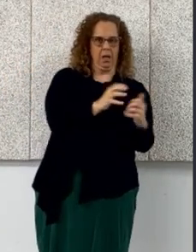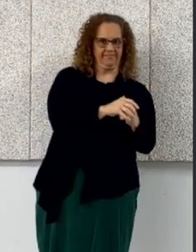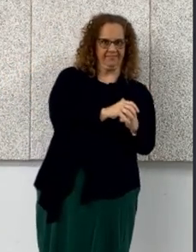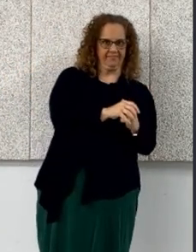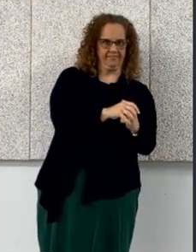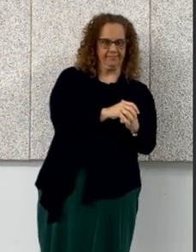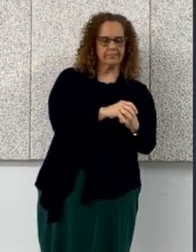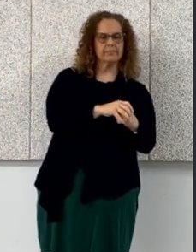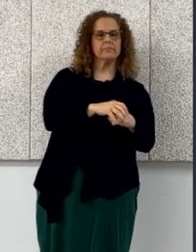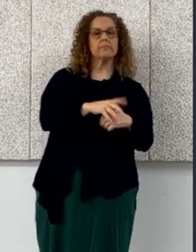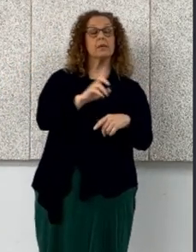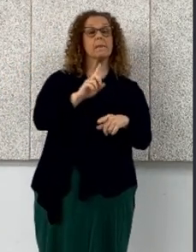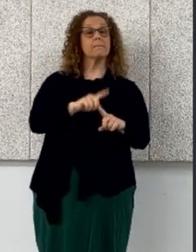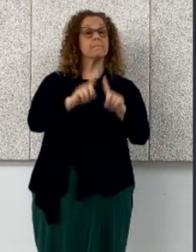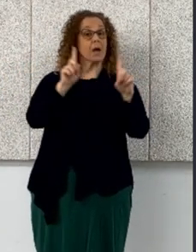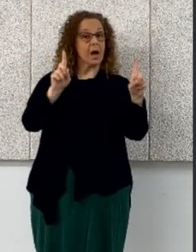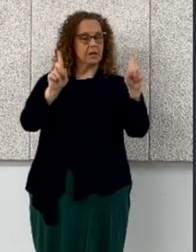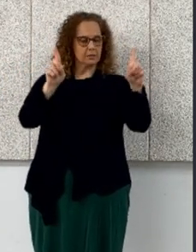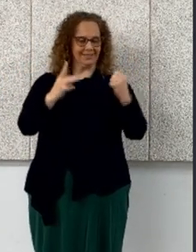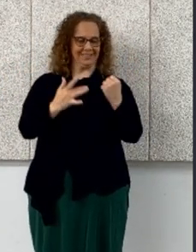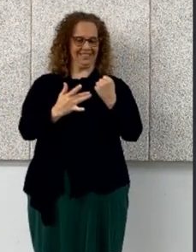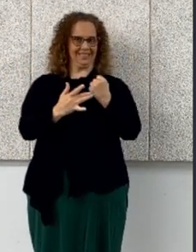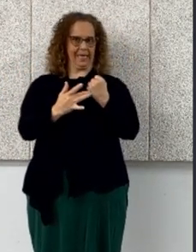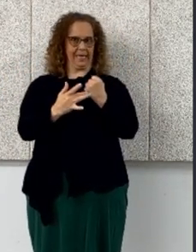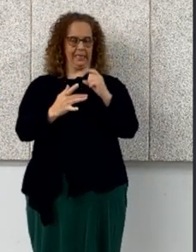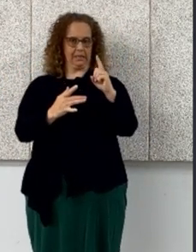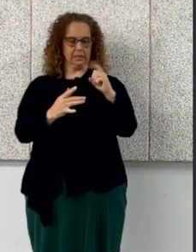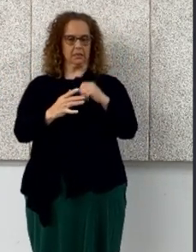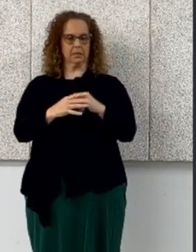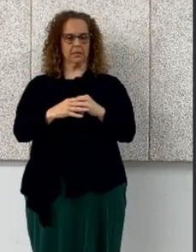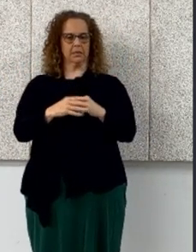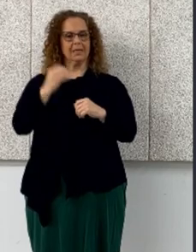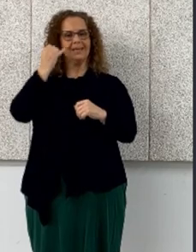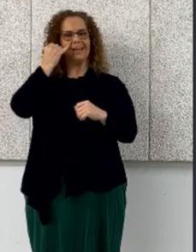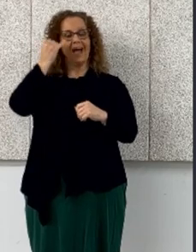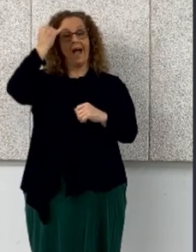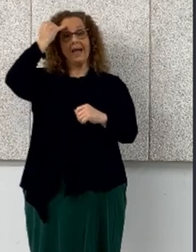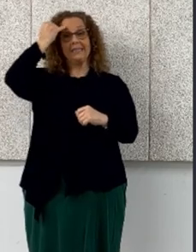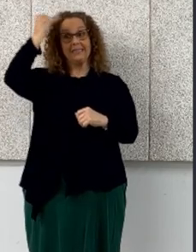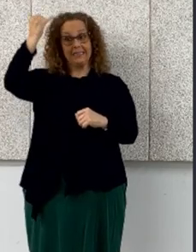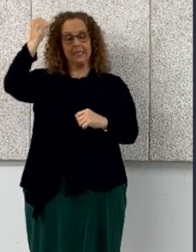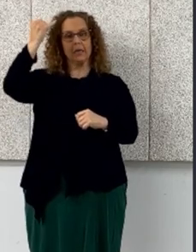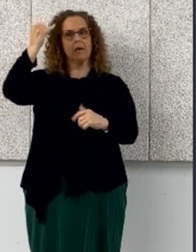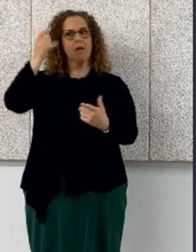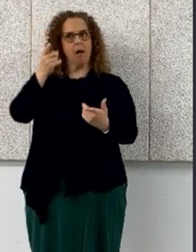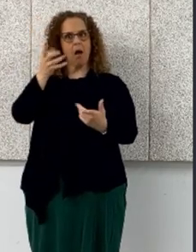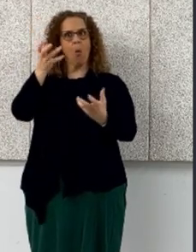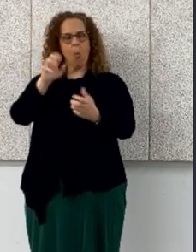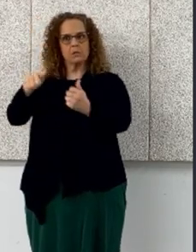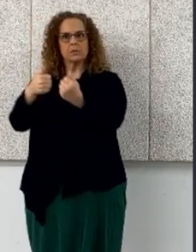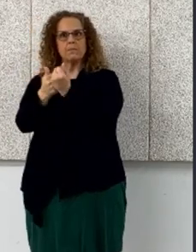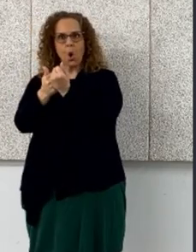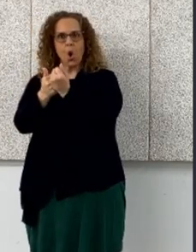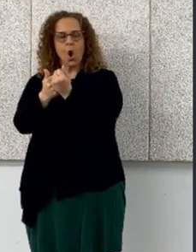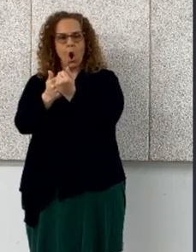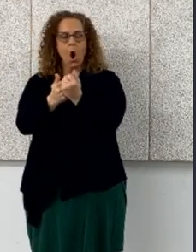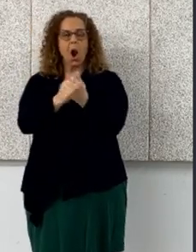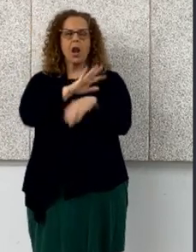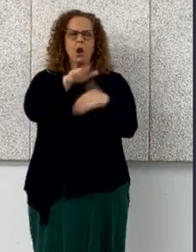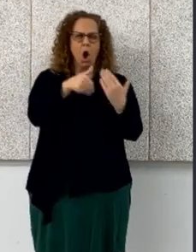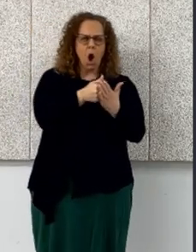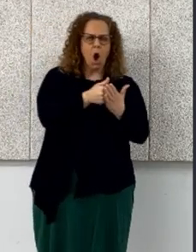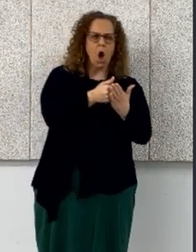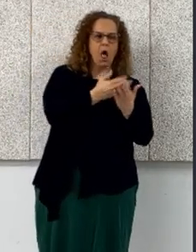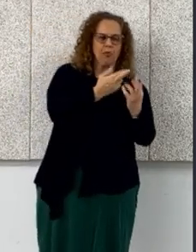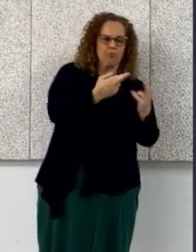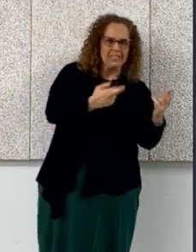is that in tech, if you decide that there's one idea you're gonna get behind, you focus all your resources on that one